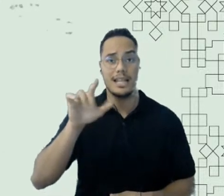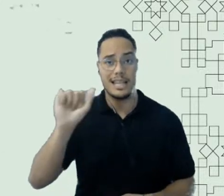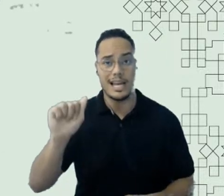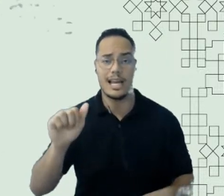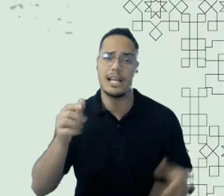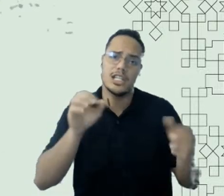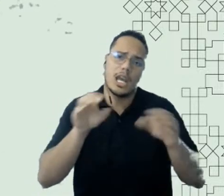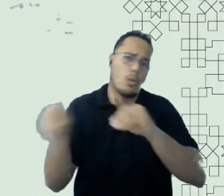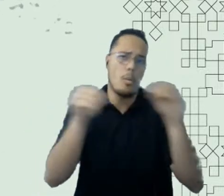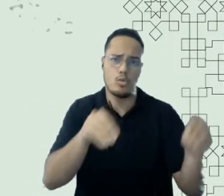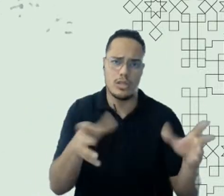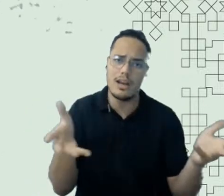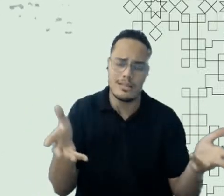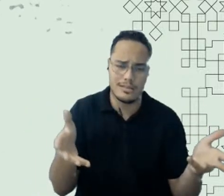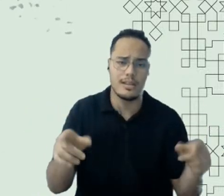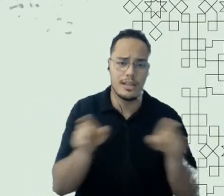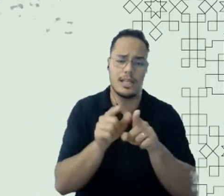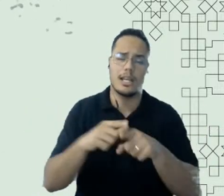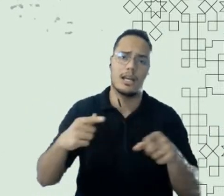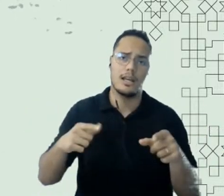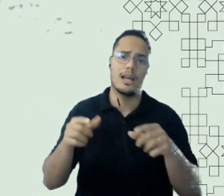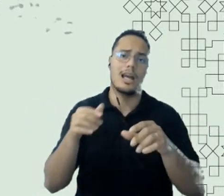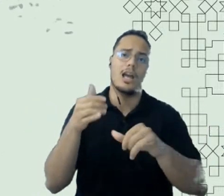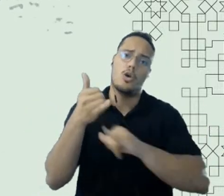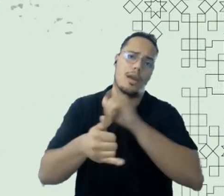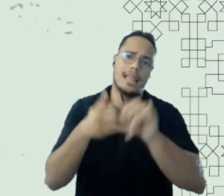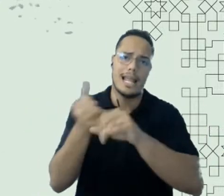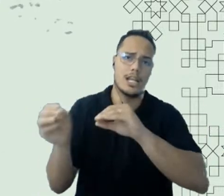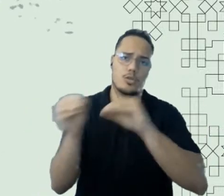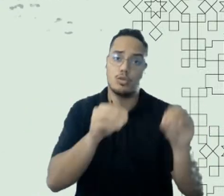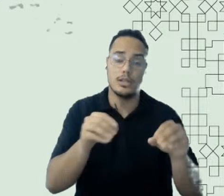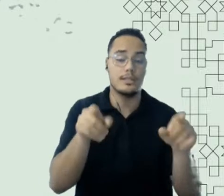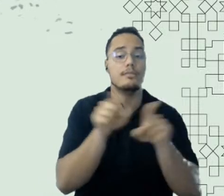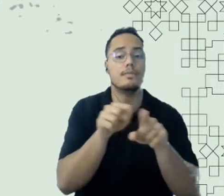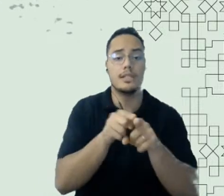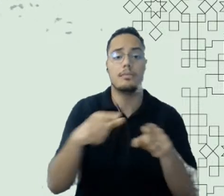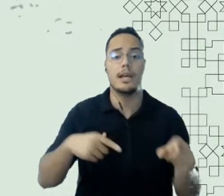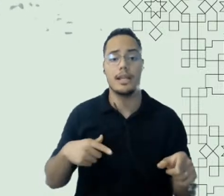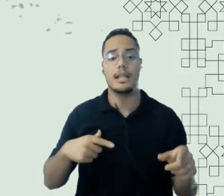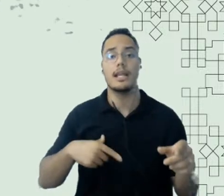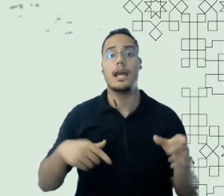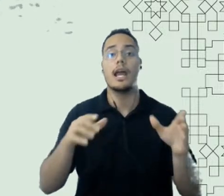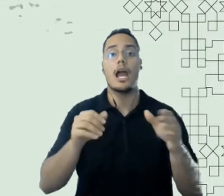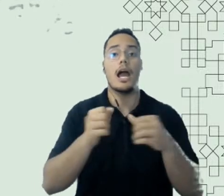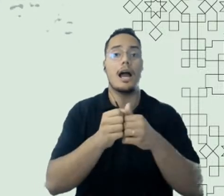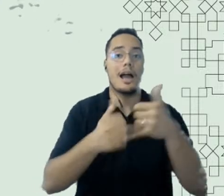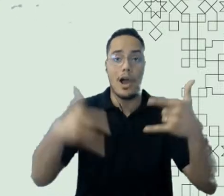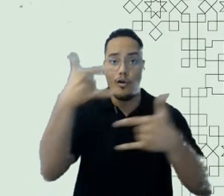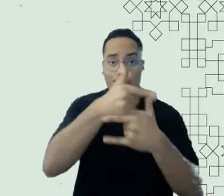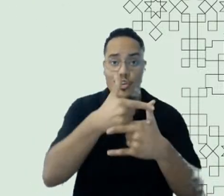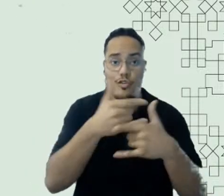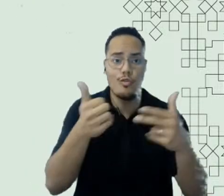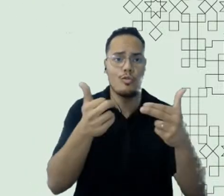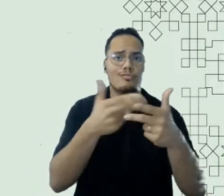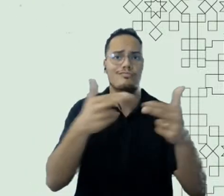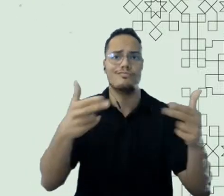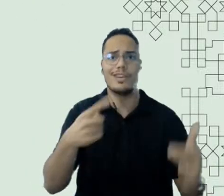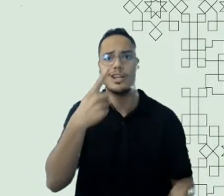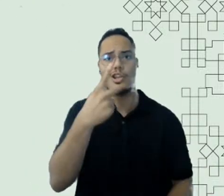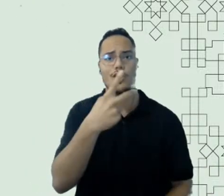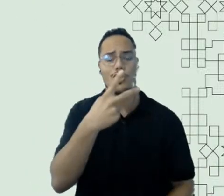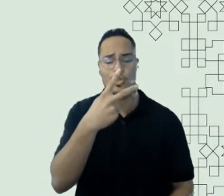the fact that there are websites of broadcasters, public broadcasters or private broadcasters that